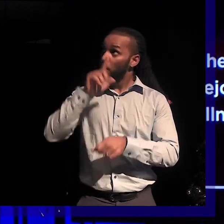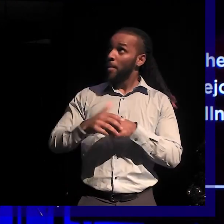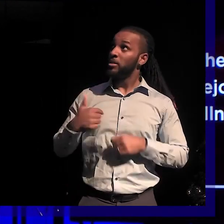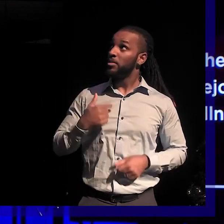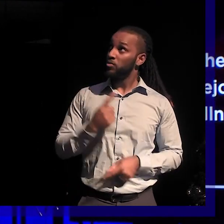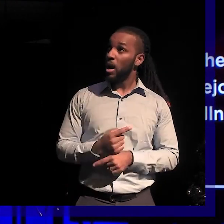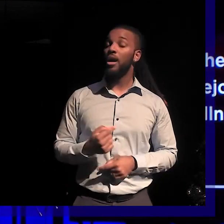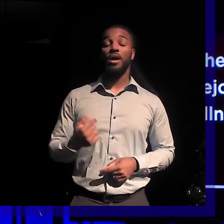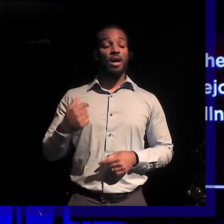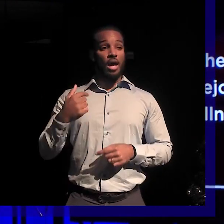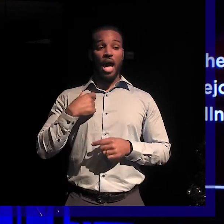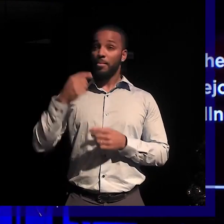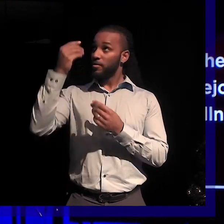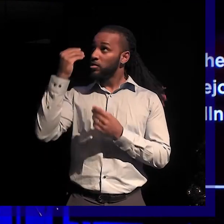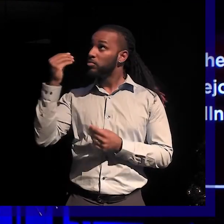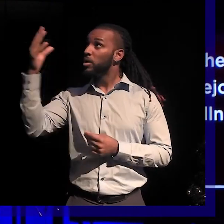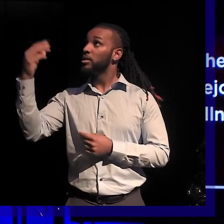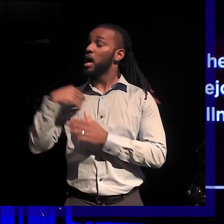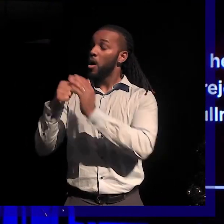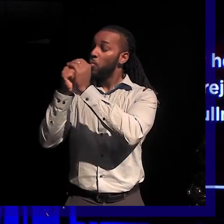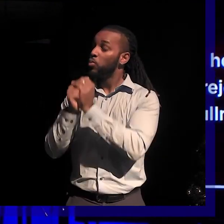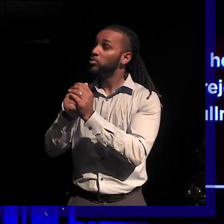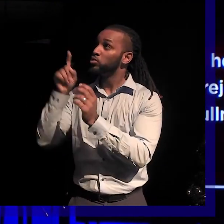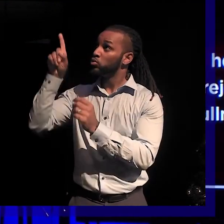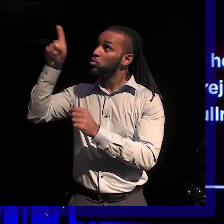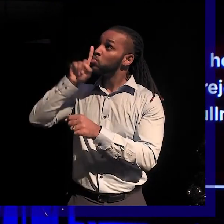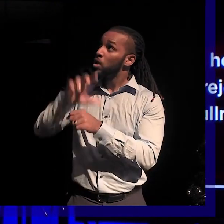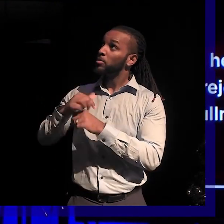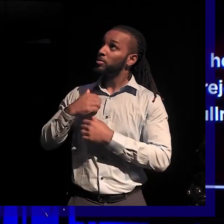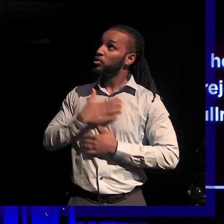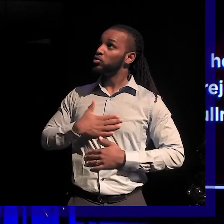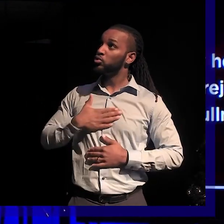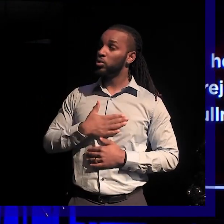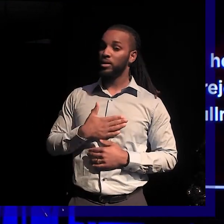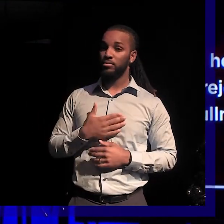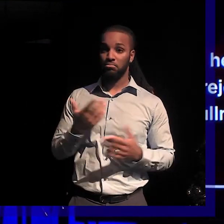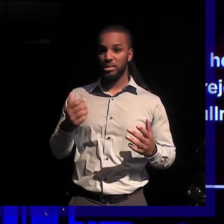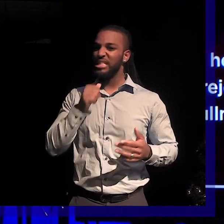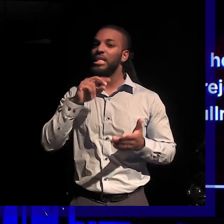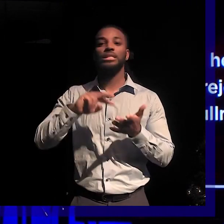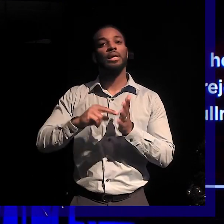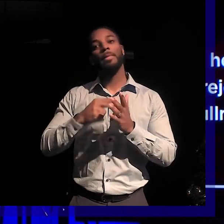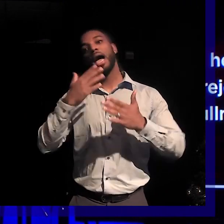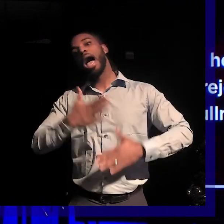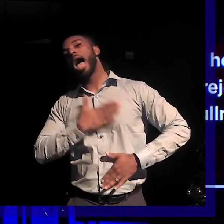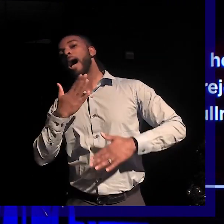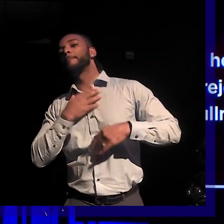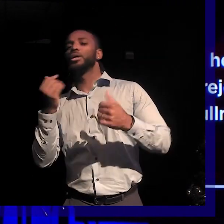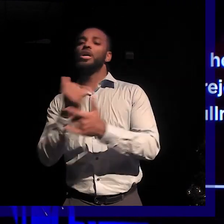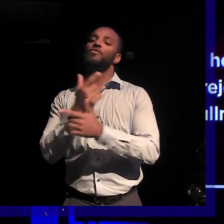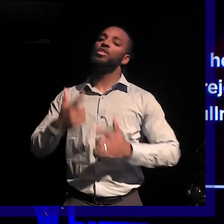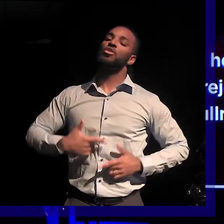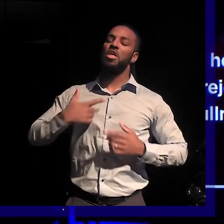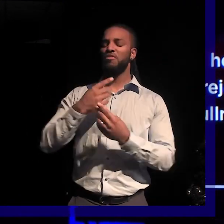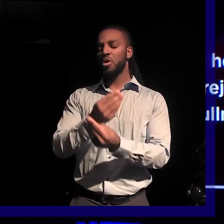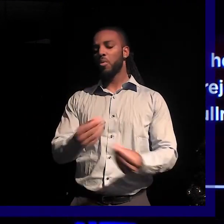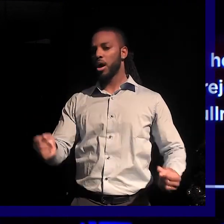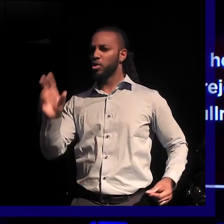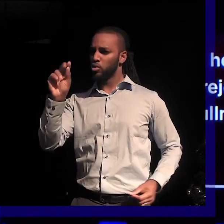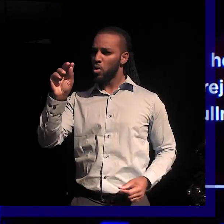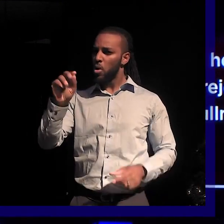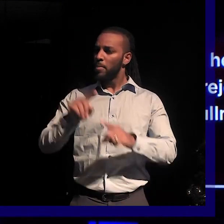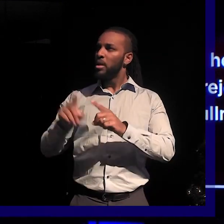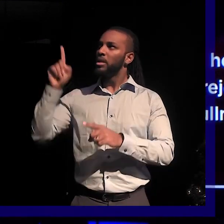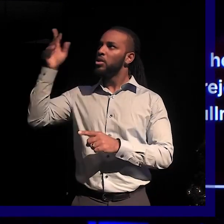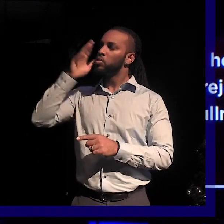promised. I'm getting in your presence. I'm worshiping you. You promised me some joy. That doesn't always mean happy. Doesn't mean all your circumstances go better. You promised me some joy.